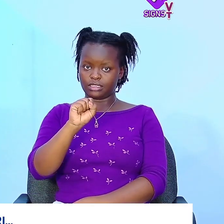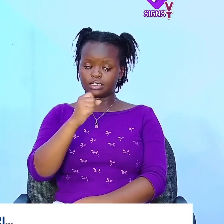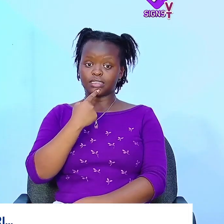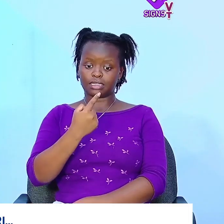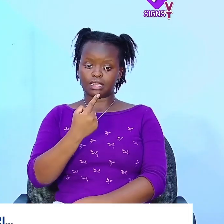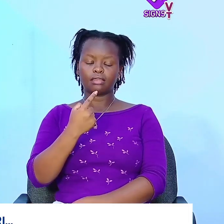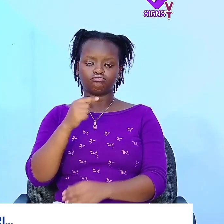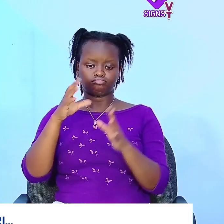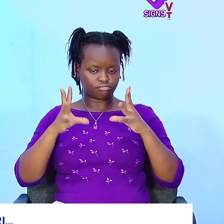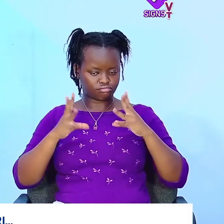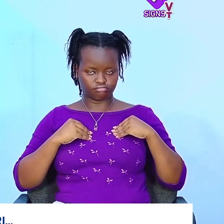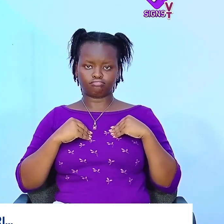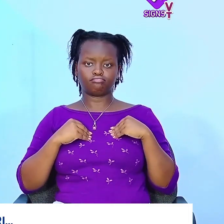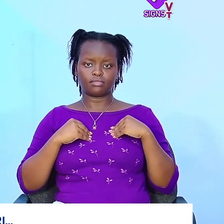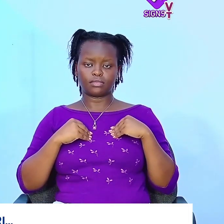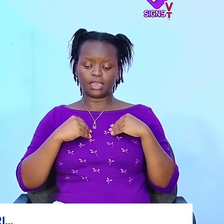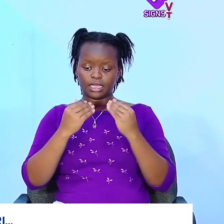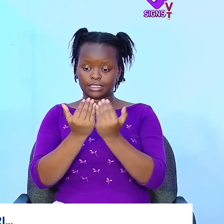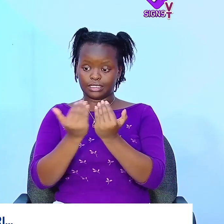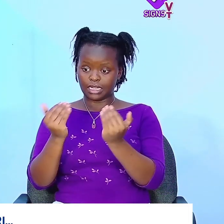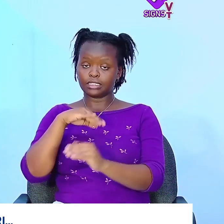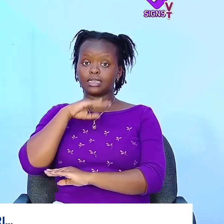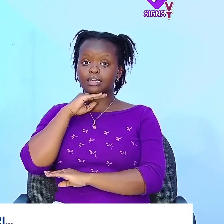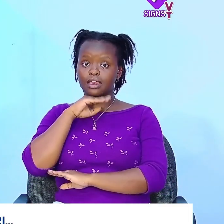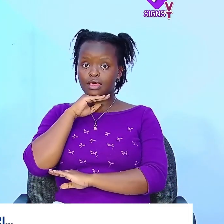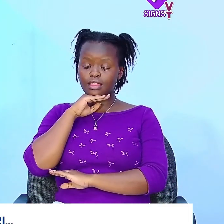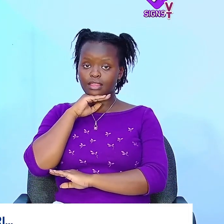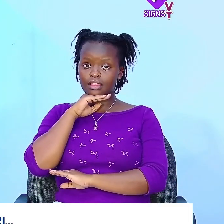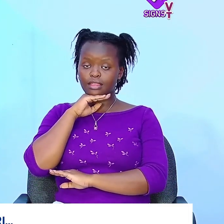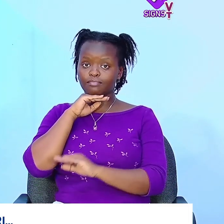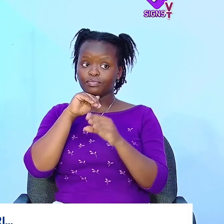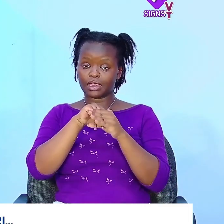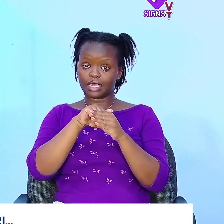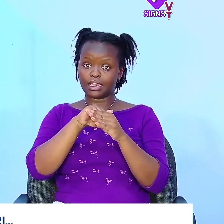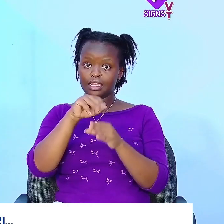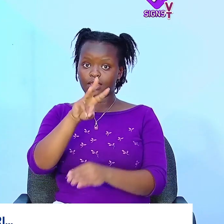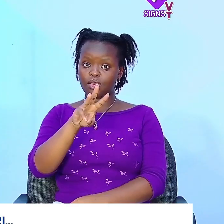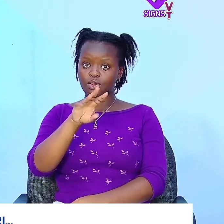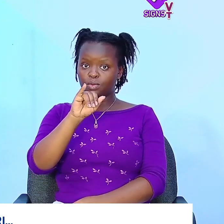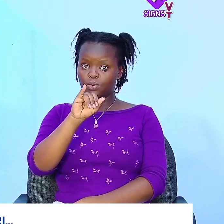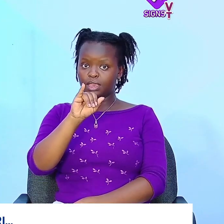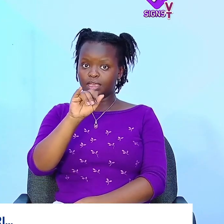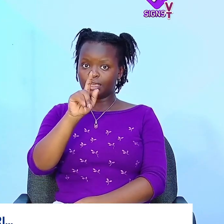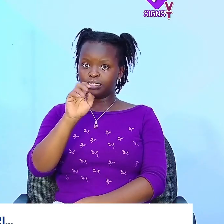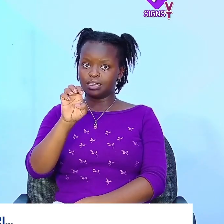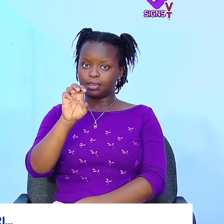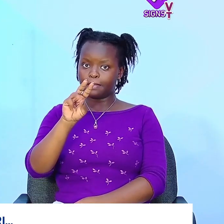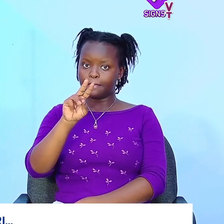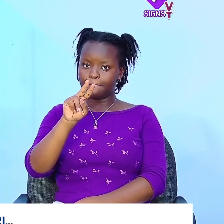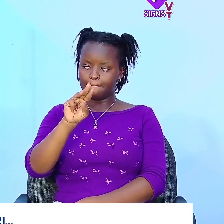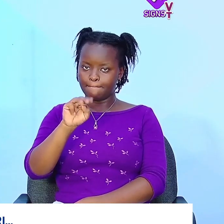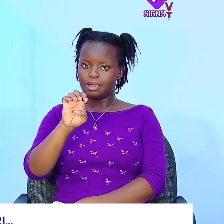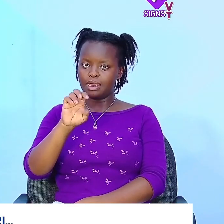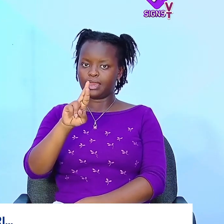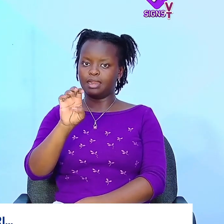guilty to the charges related to the child's death in the Wetemere area of Nyeri